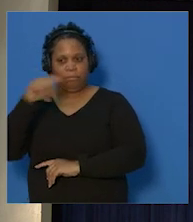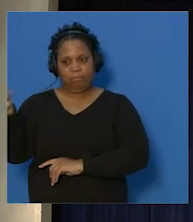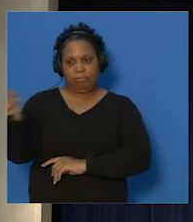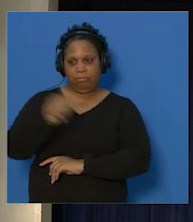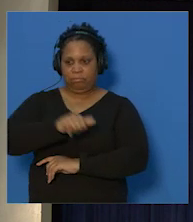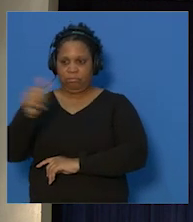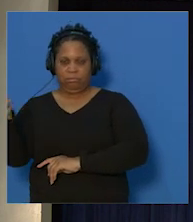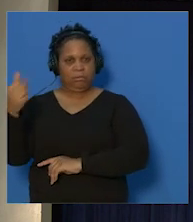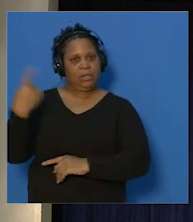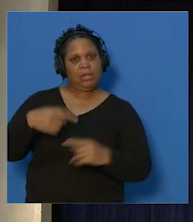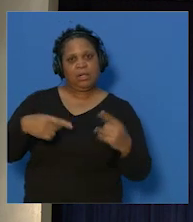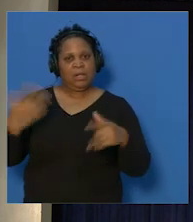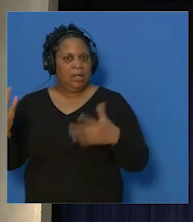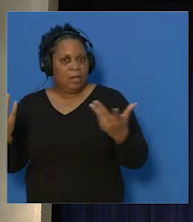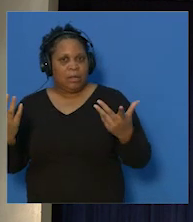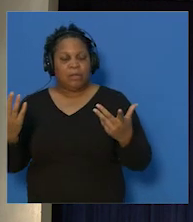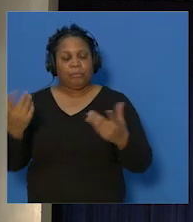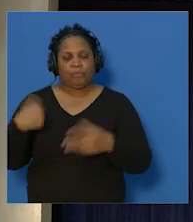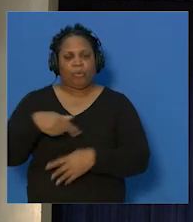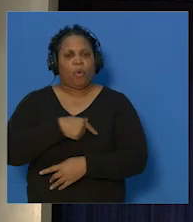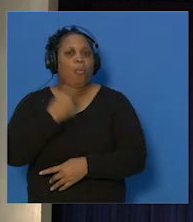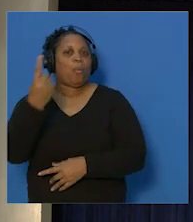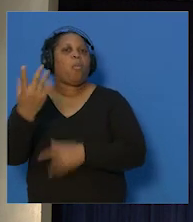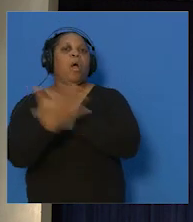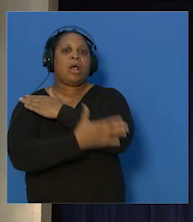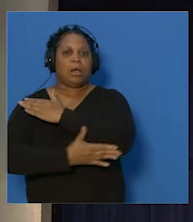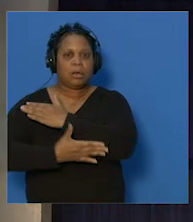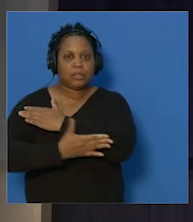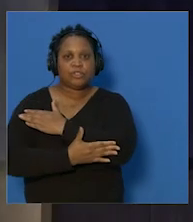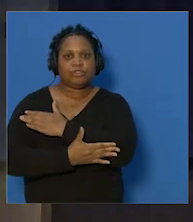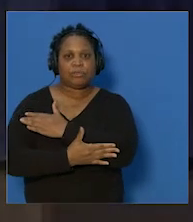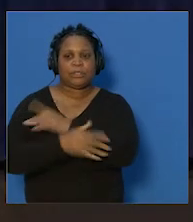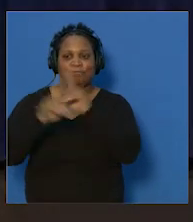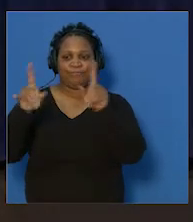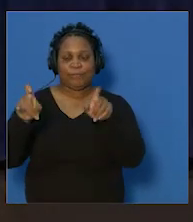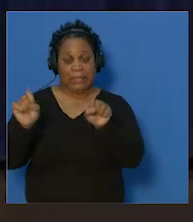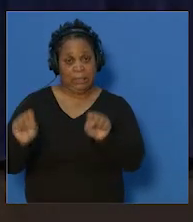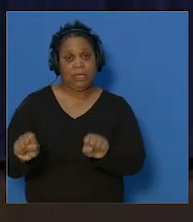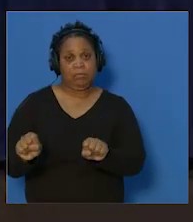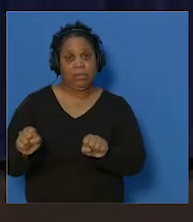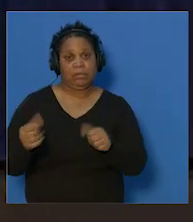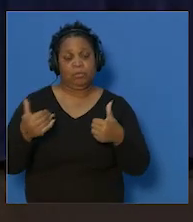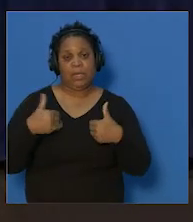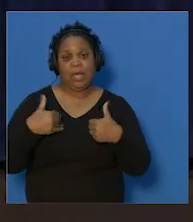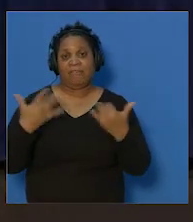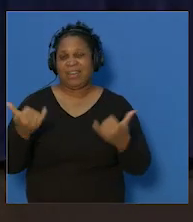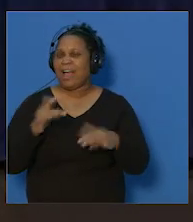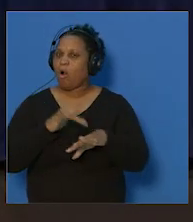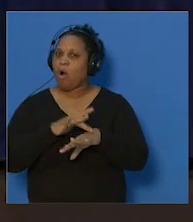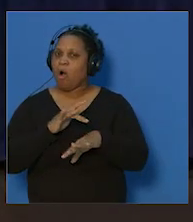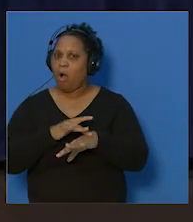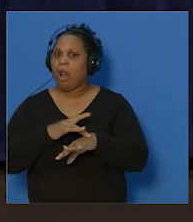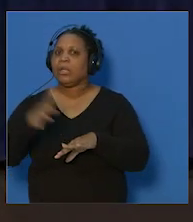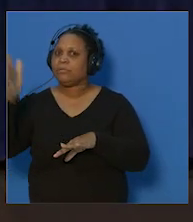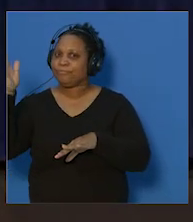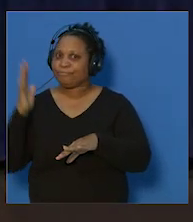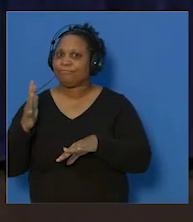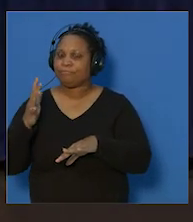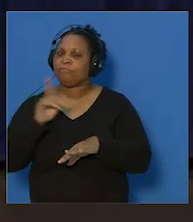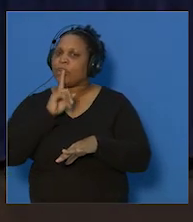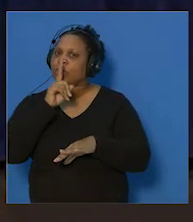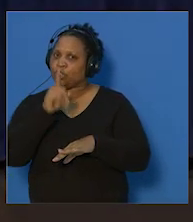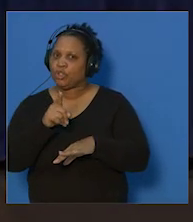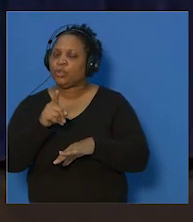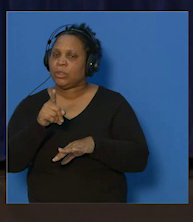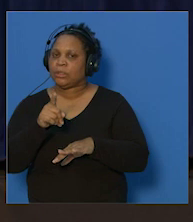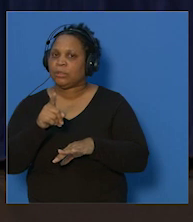between the two labs. We are one country. And the testing capability of which we have at the early stages to enable us to make sure that